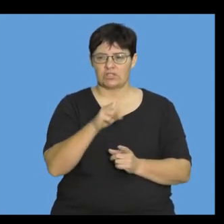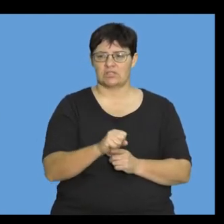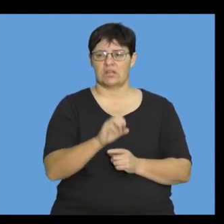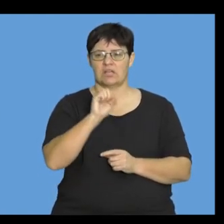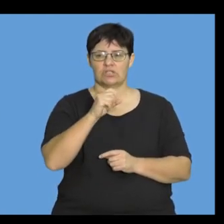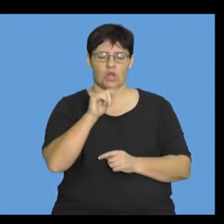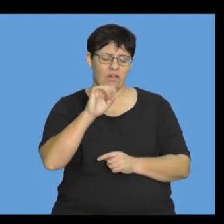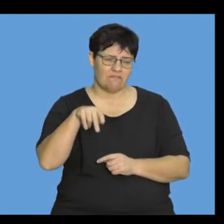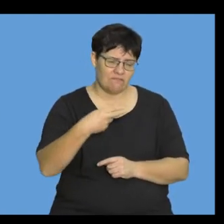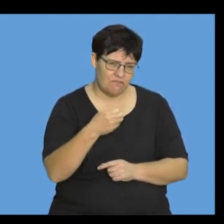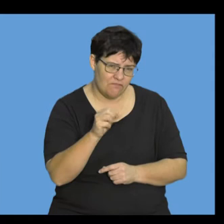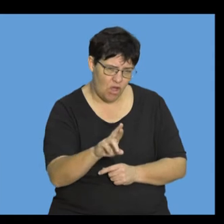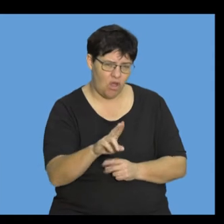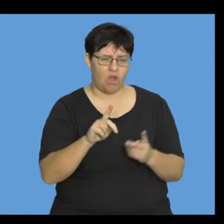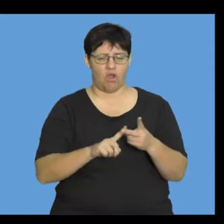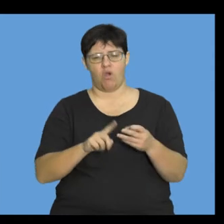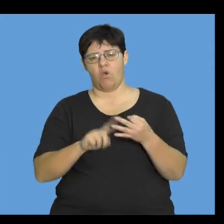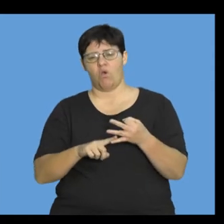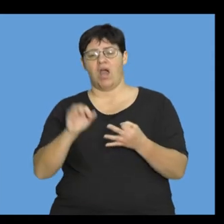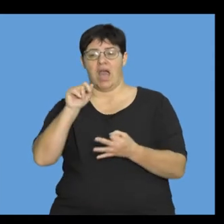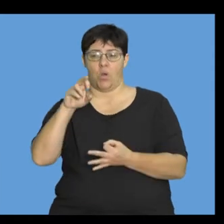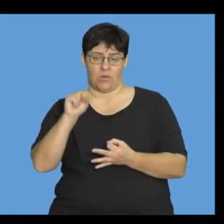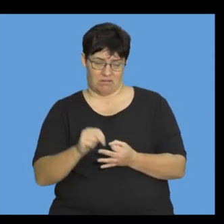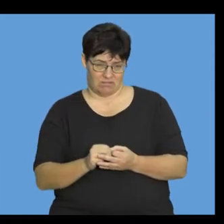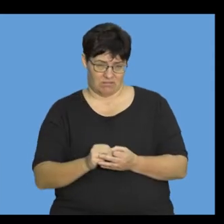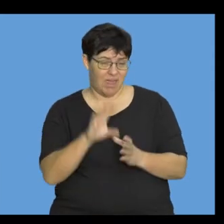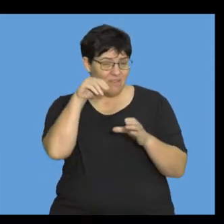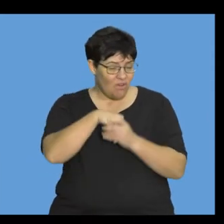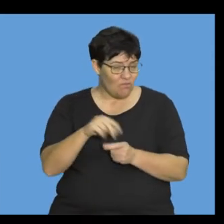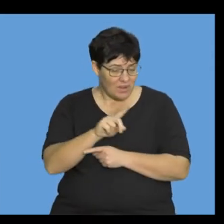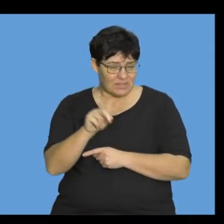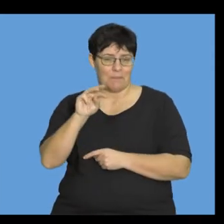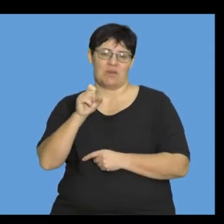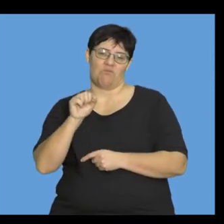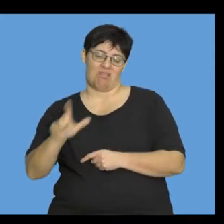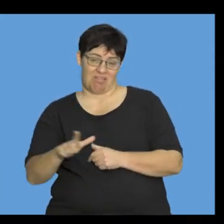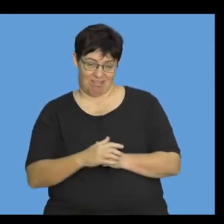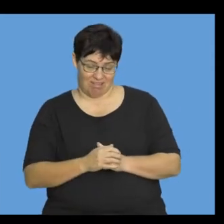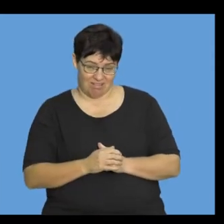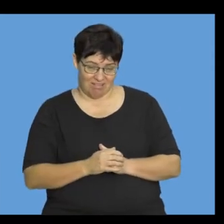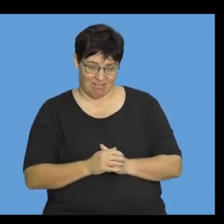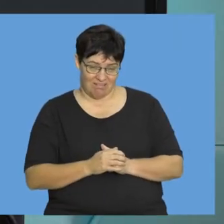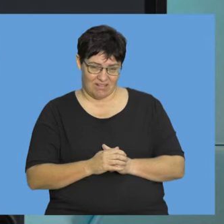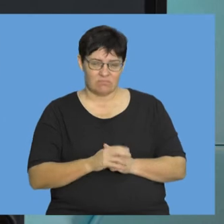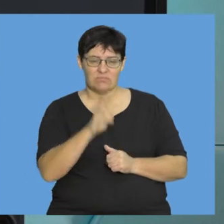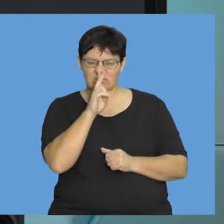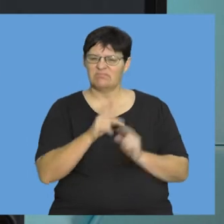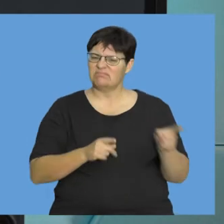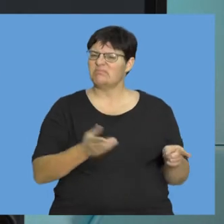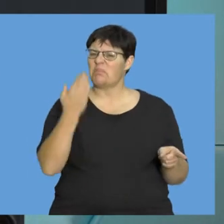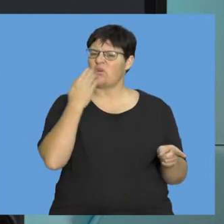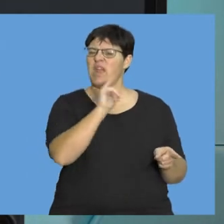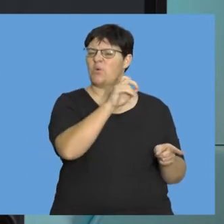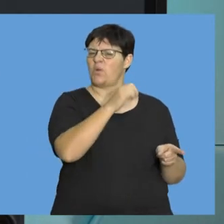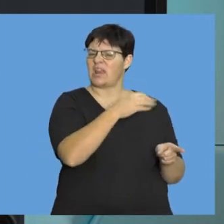or iron. And once again, what were those part of? The minerals. right in the beginning when we looked at inorganic, we looked